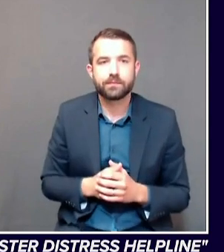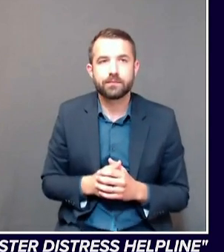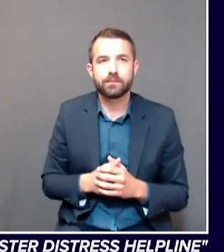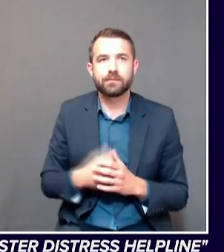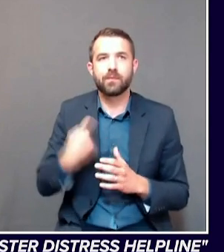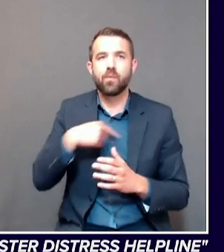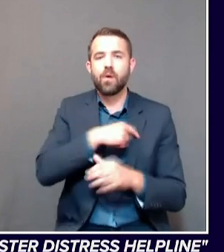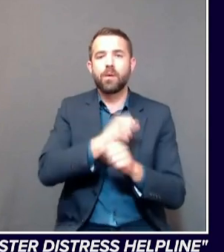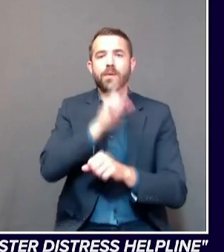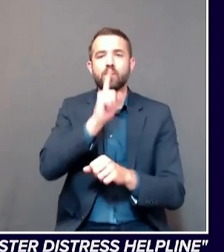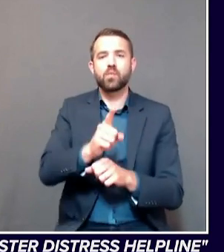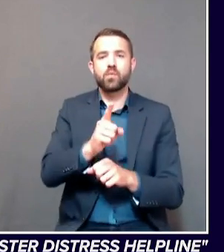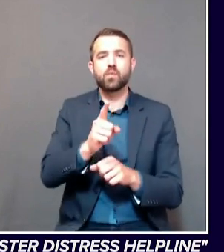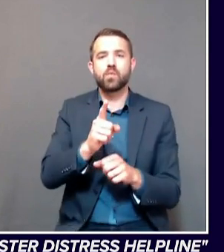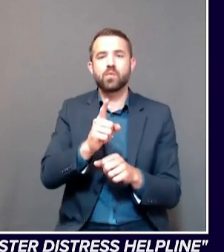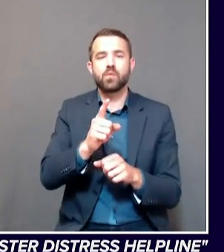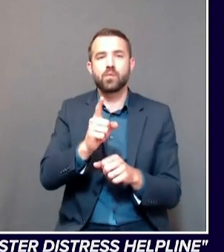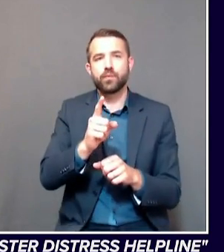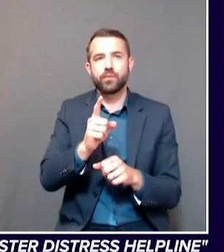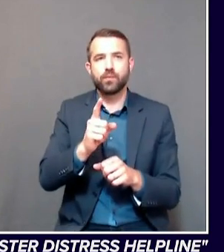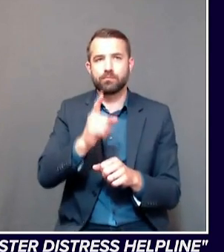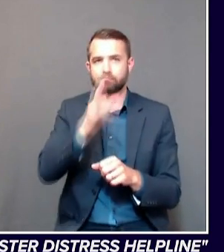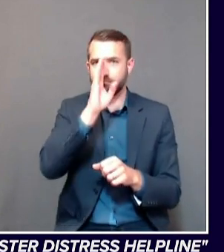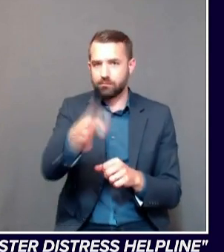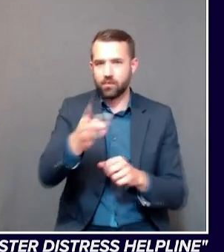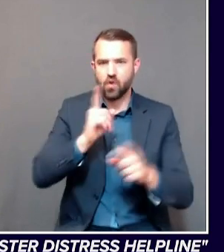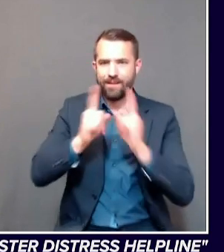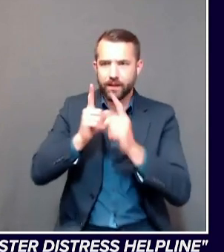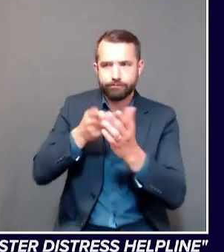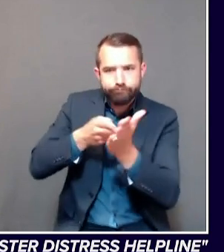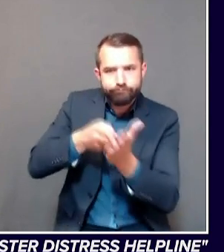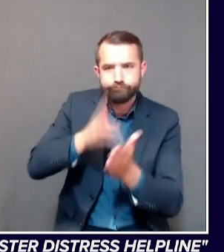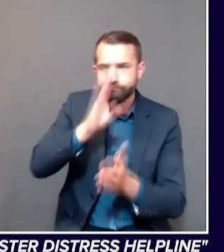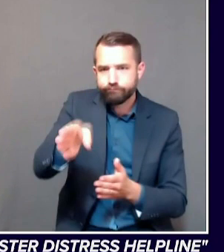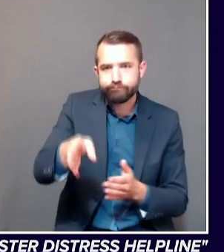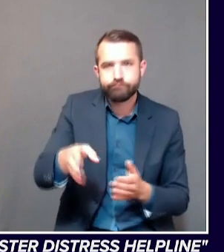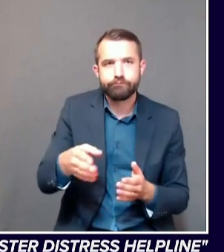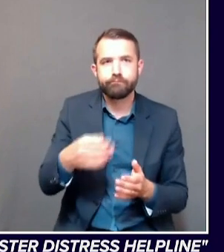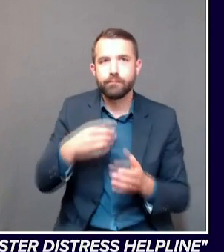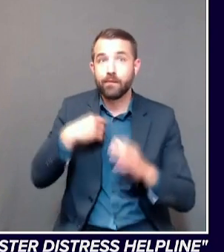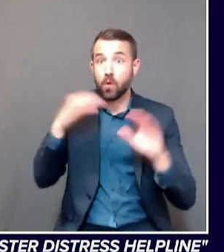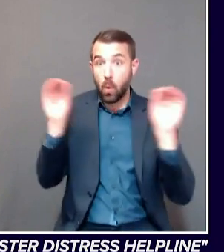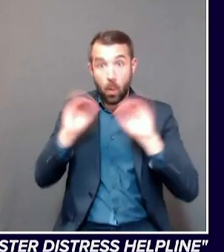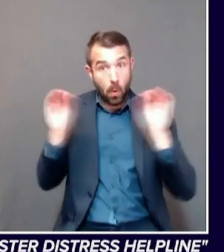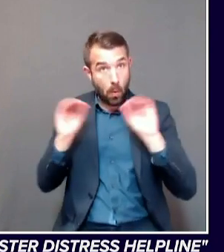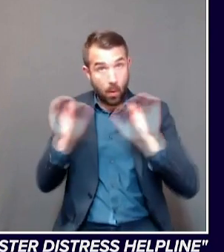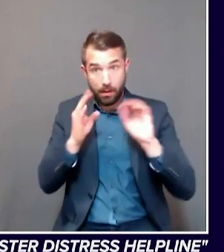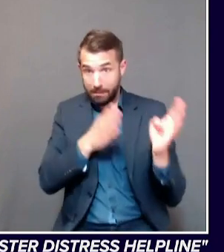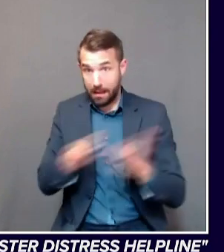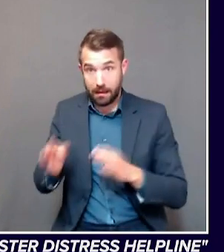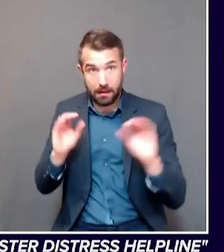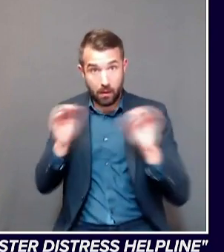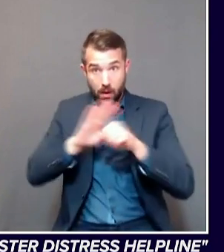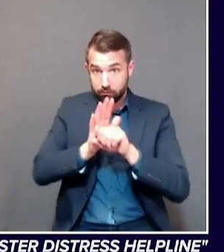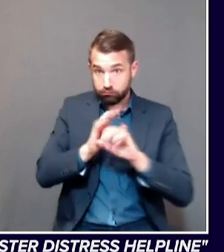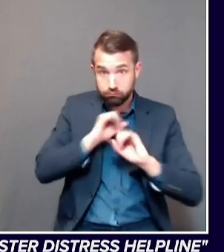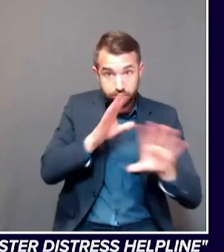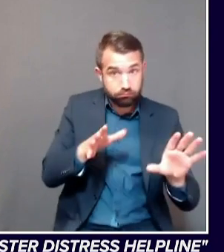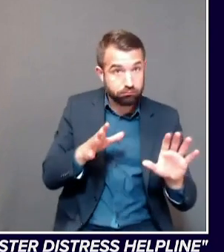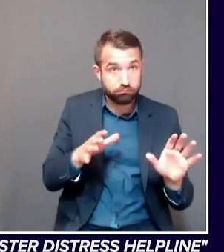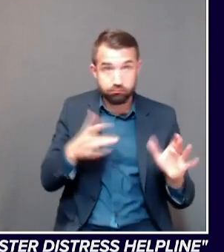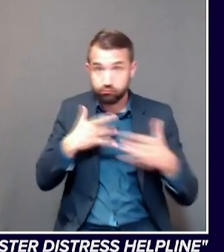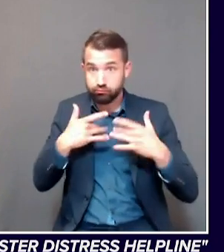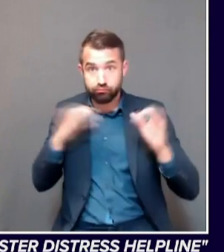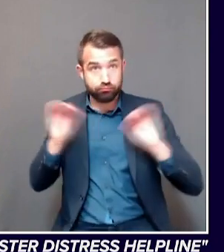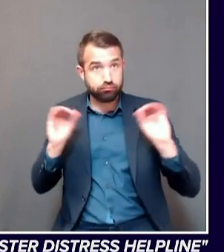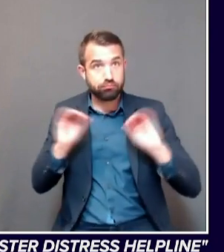to make sure that we have a frank conversation with the facility before we start going down that road. They don't need to have every single